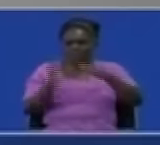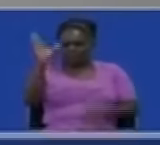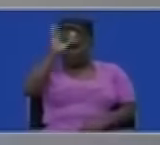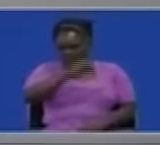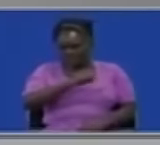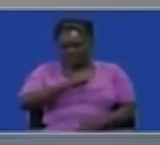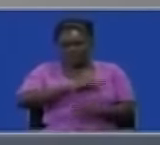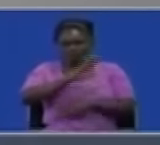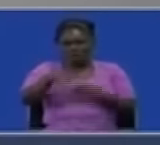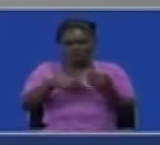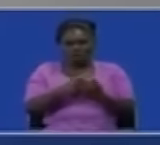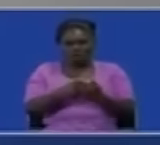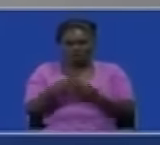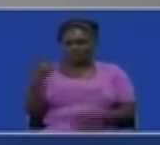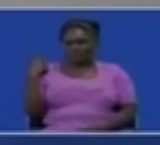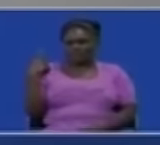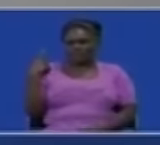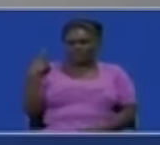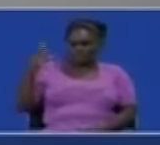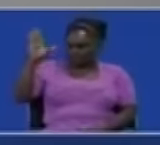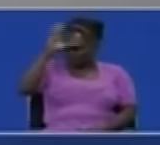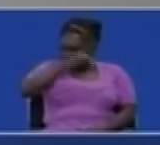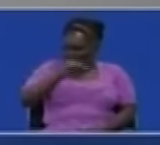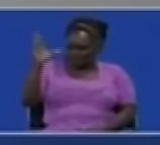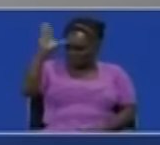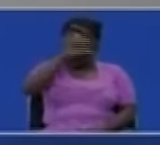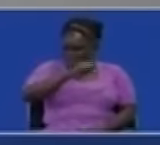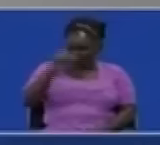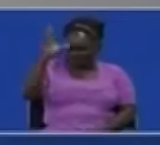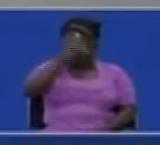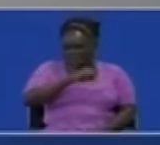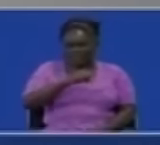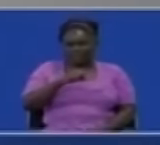of our dates are being missed, and being missed